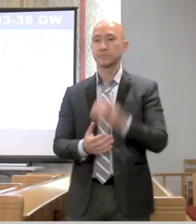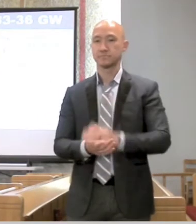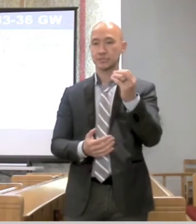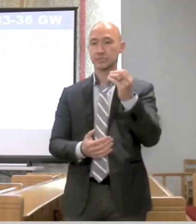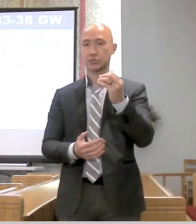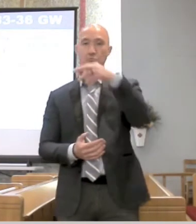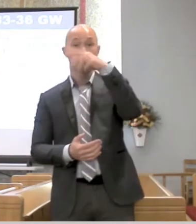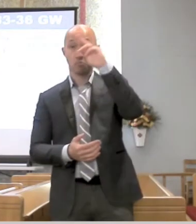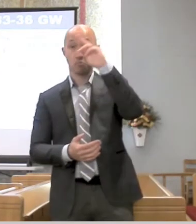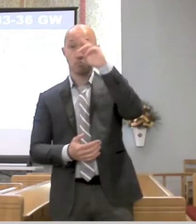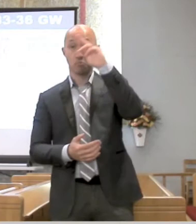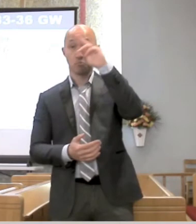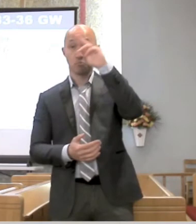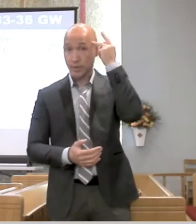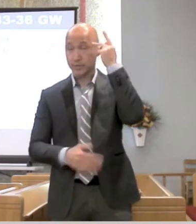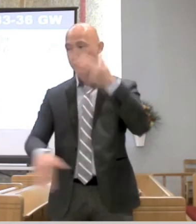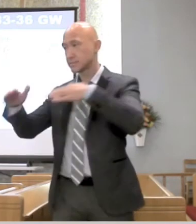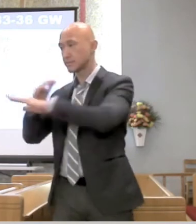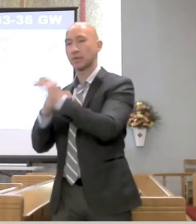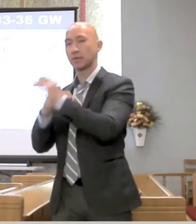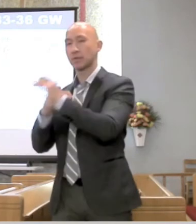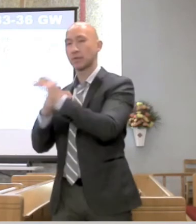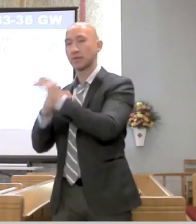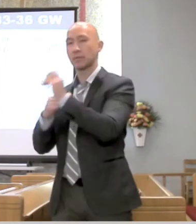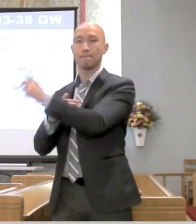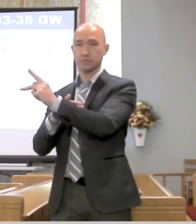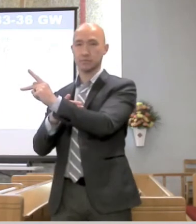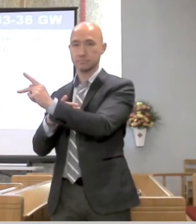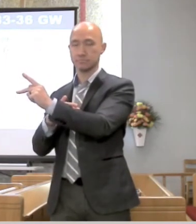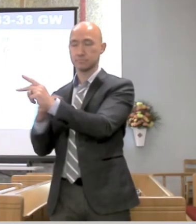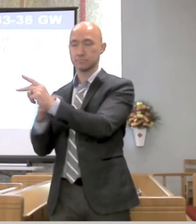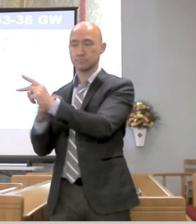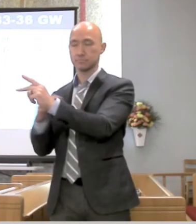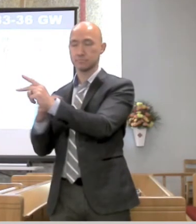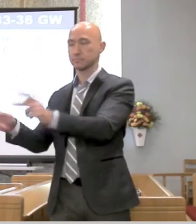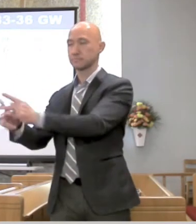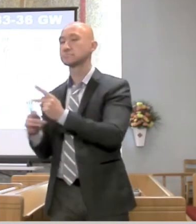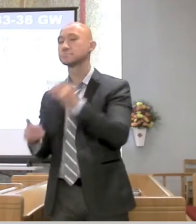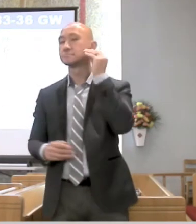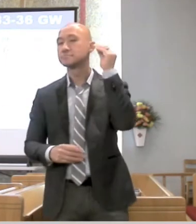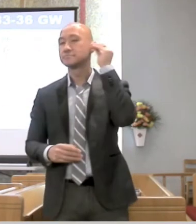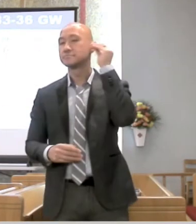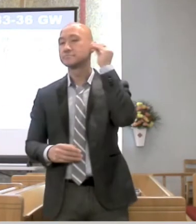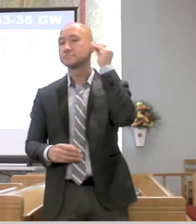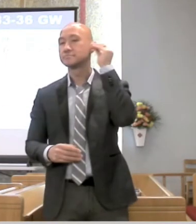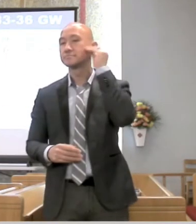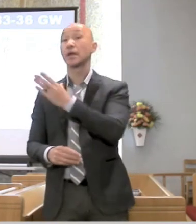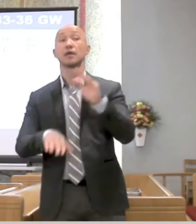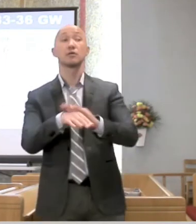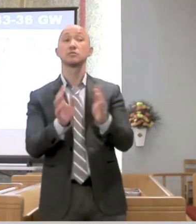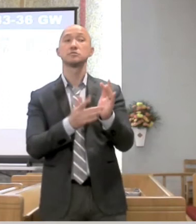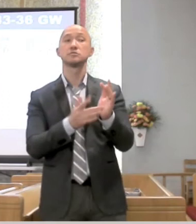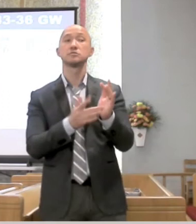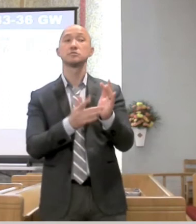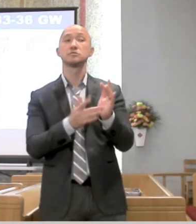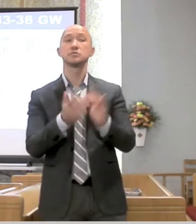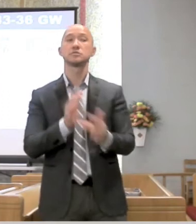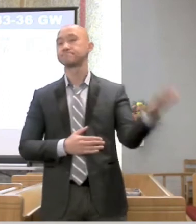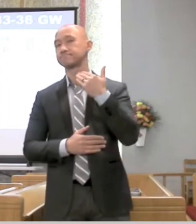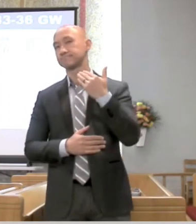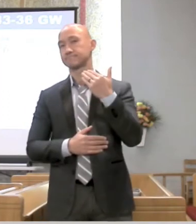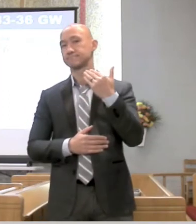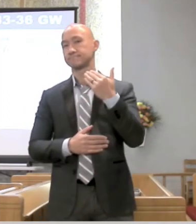didn't want to come in. They were supposed to come in, but they wanted to stay out because they didn't want to be defiled. So Pilate is coming in